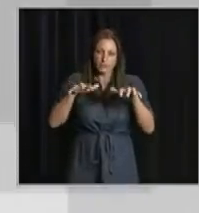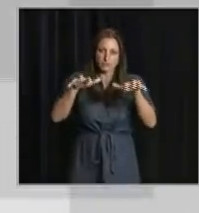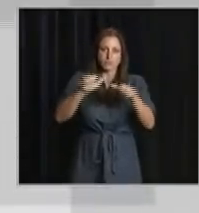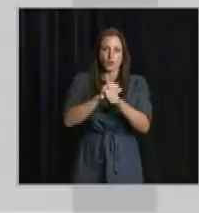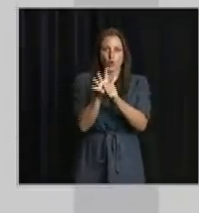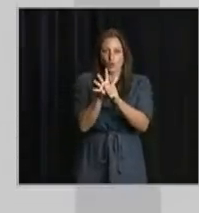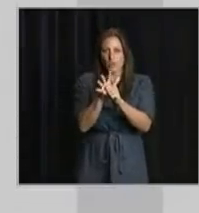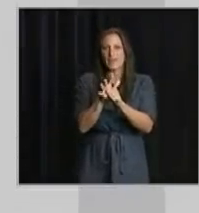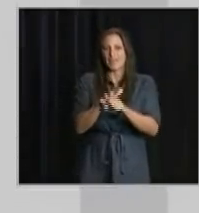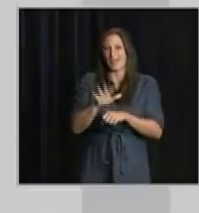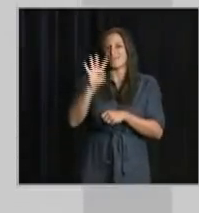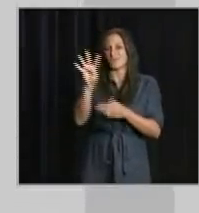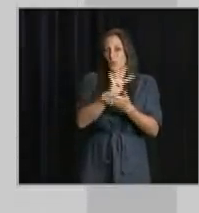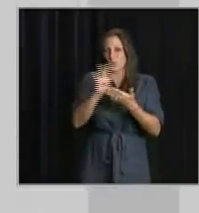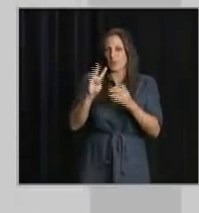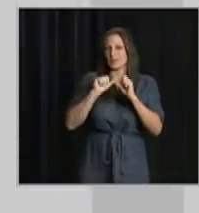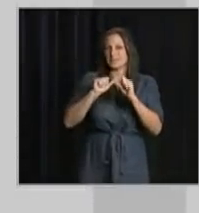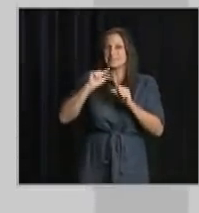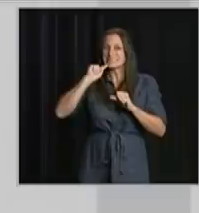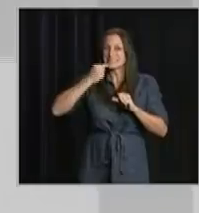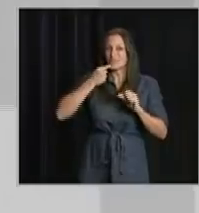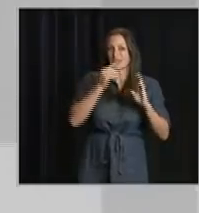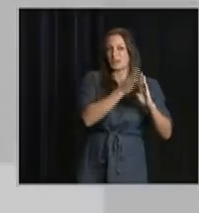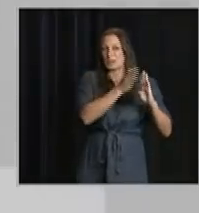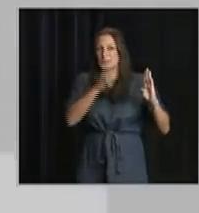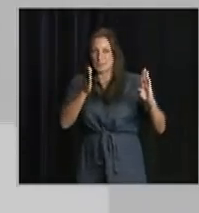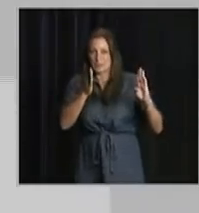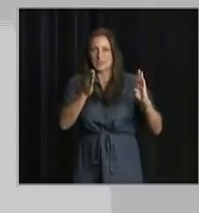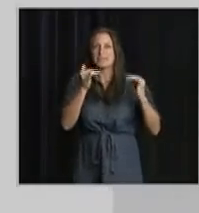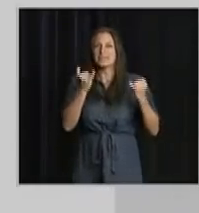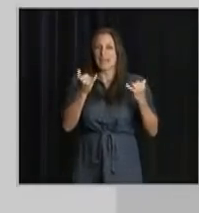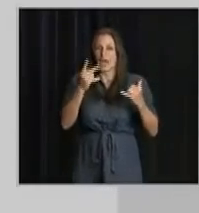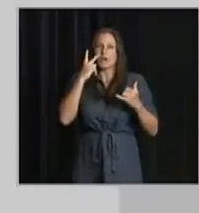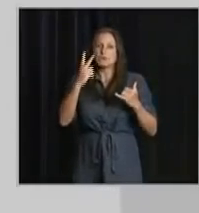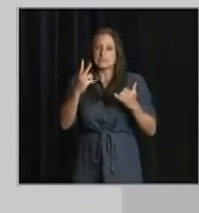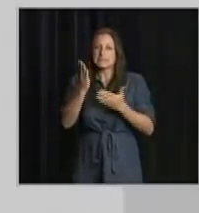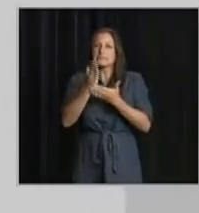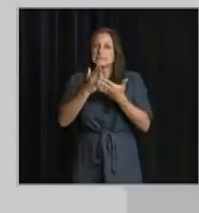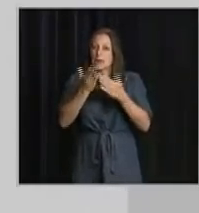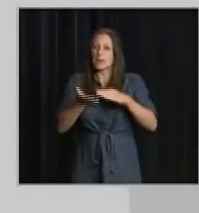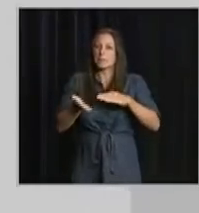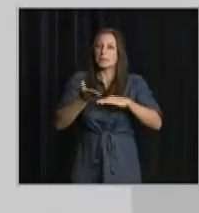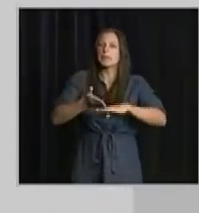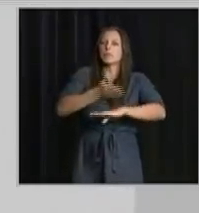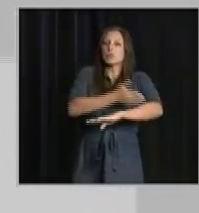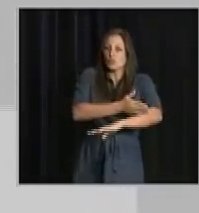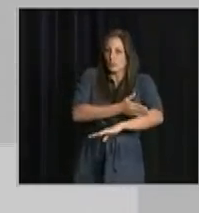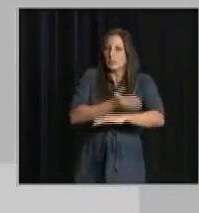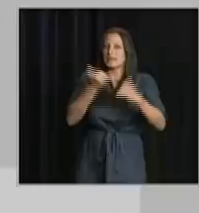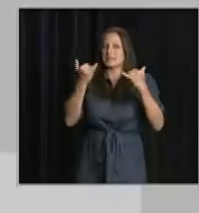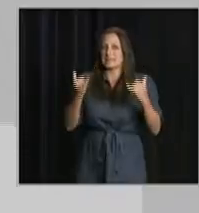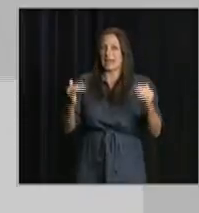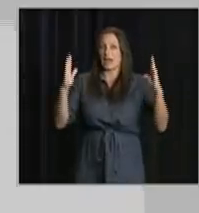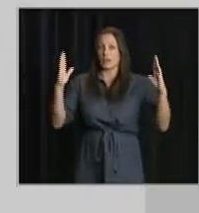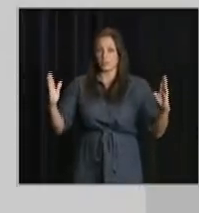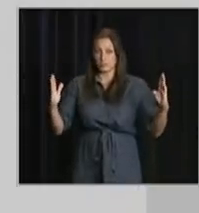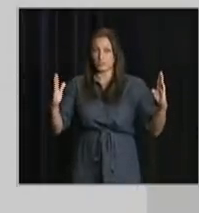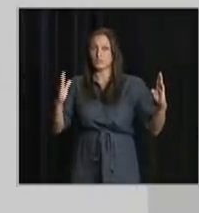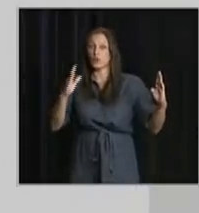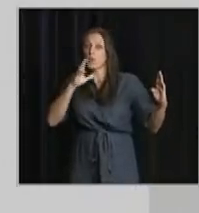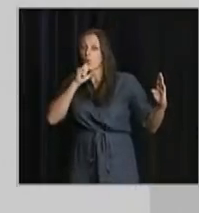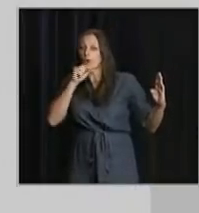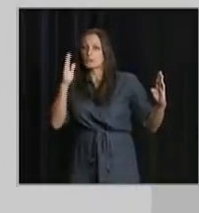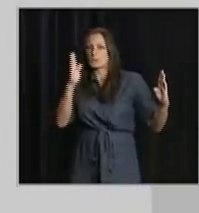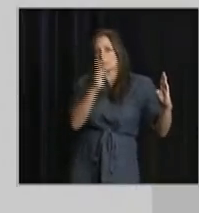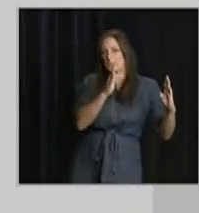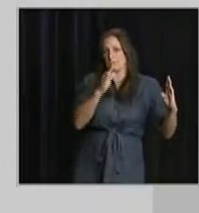risk, severe risk level, we're seeing some improvements in our indicators, so our overall risk level has now been modified to moderate.